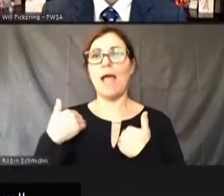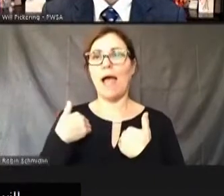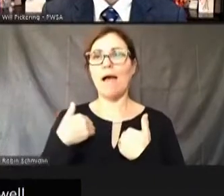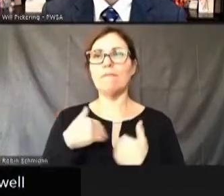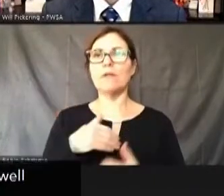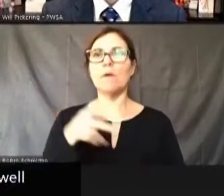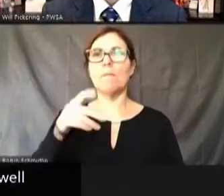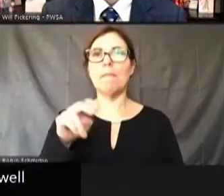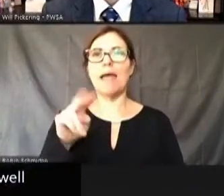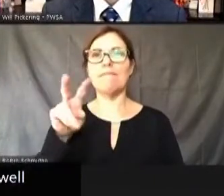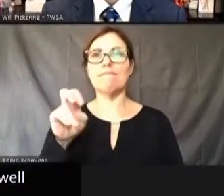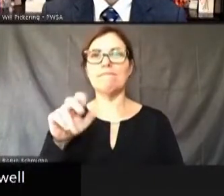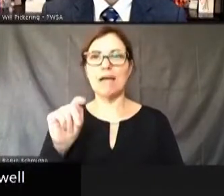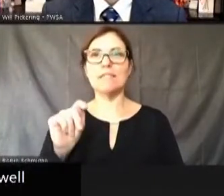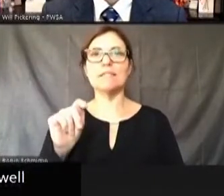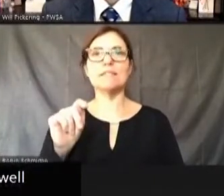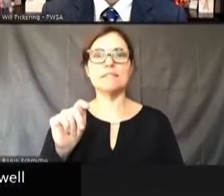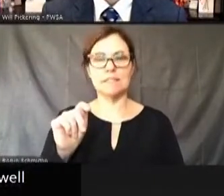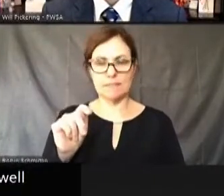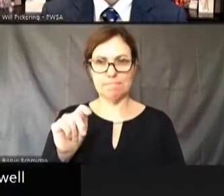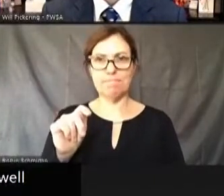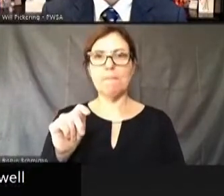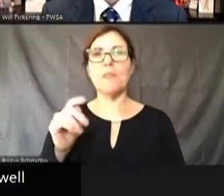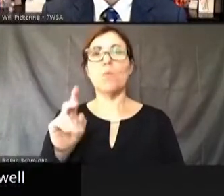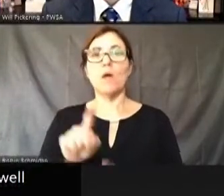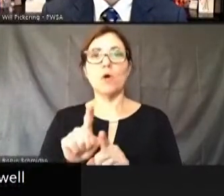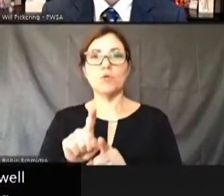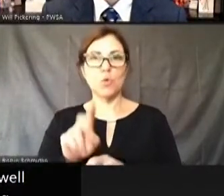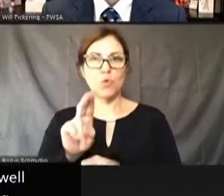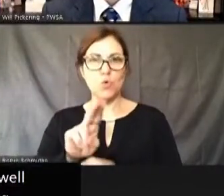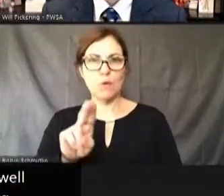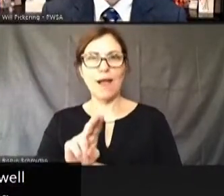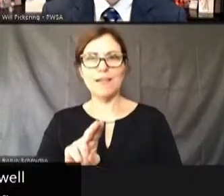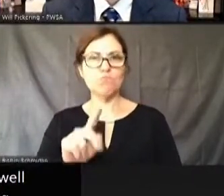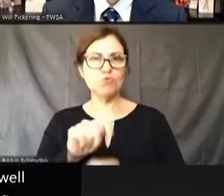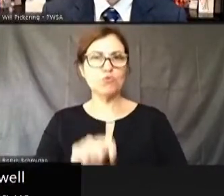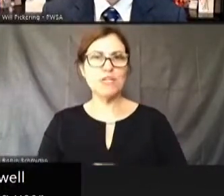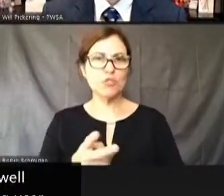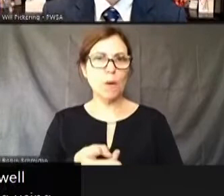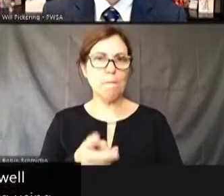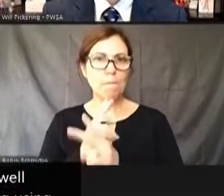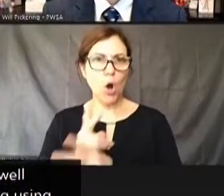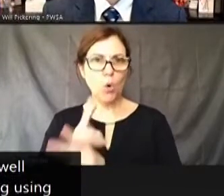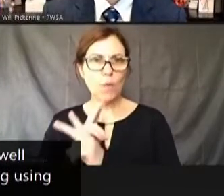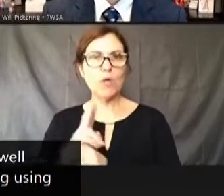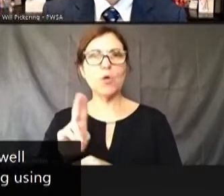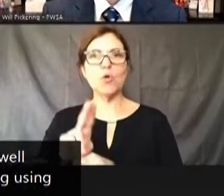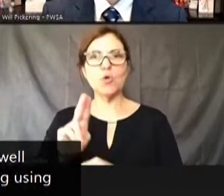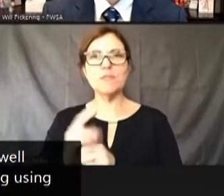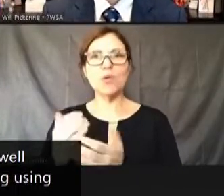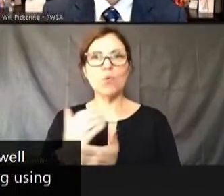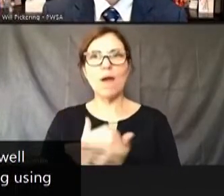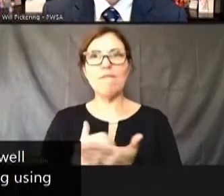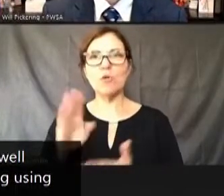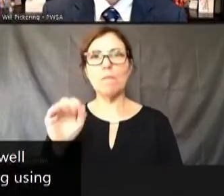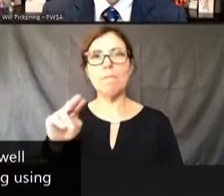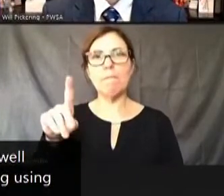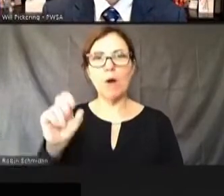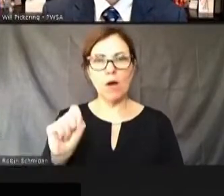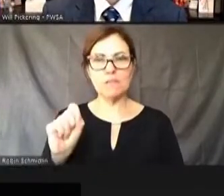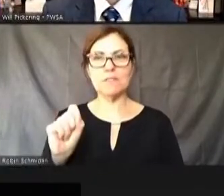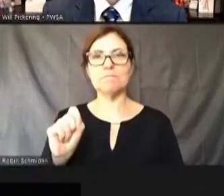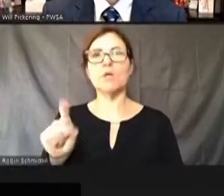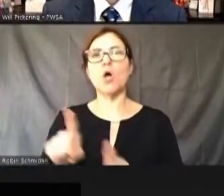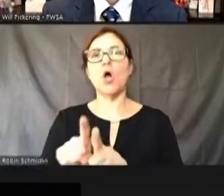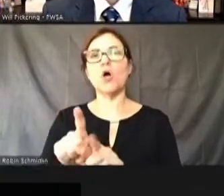to. We also utilize traditional borrowing using revenue bonds. And we also